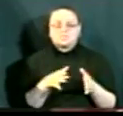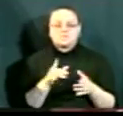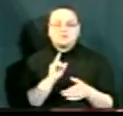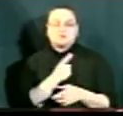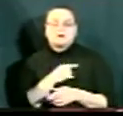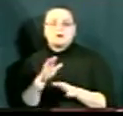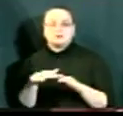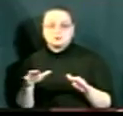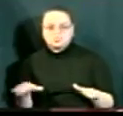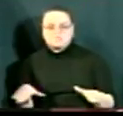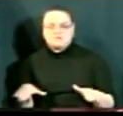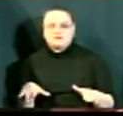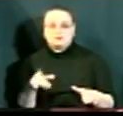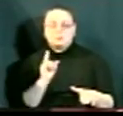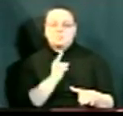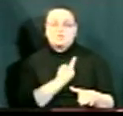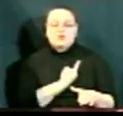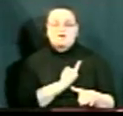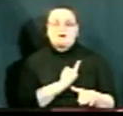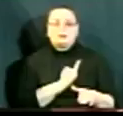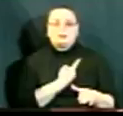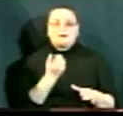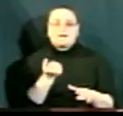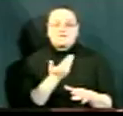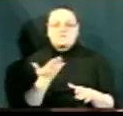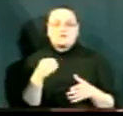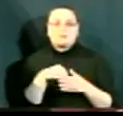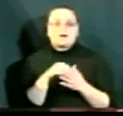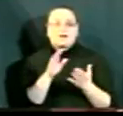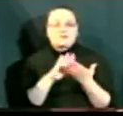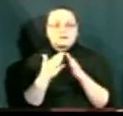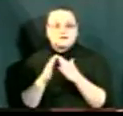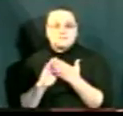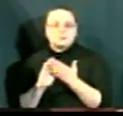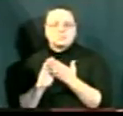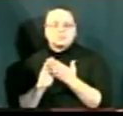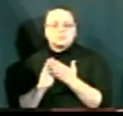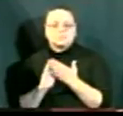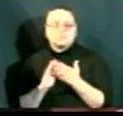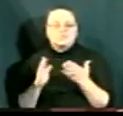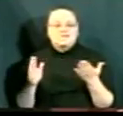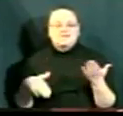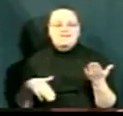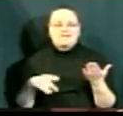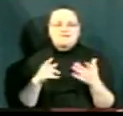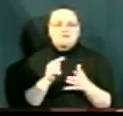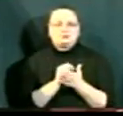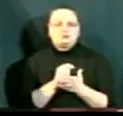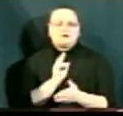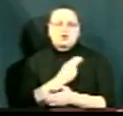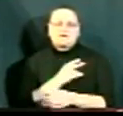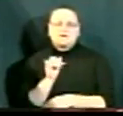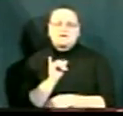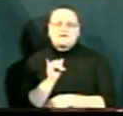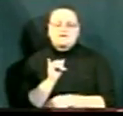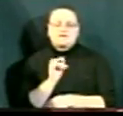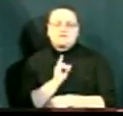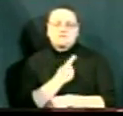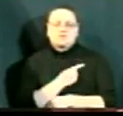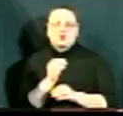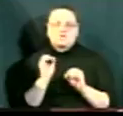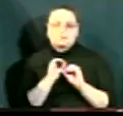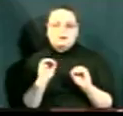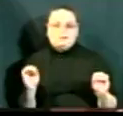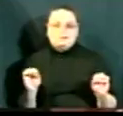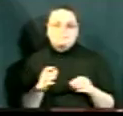are your children. We are everyone in this community, and yet you treat us like we are